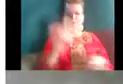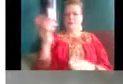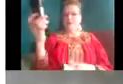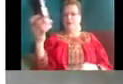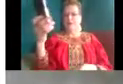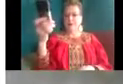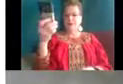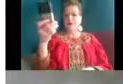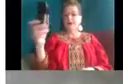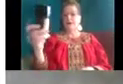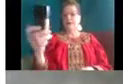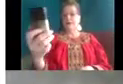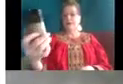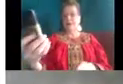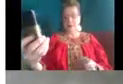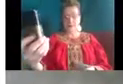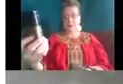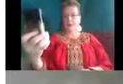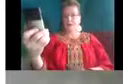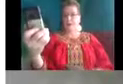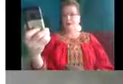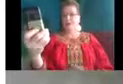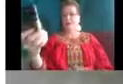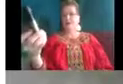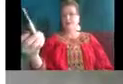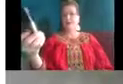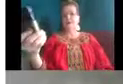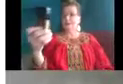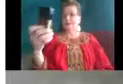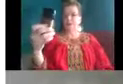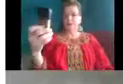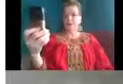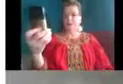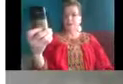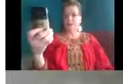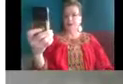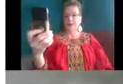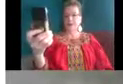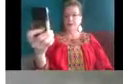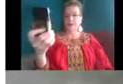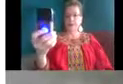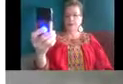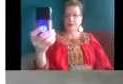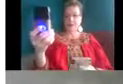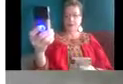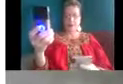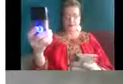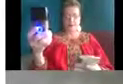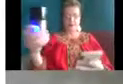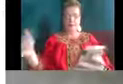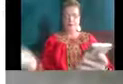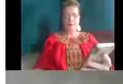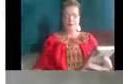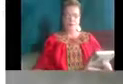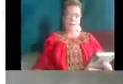here's my uh now i have a ring doorbell okay um but there's nest there's a whole bunch of others all right so i press the button